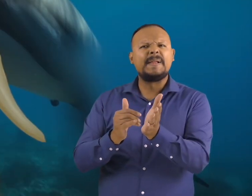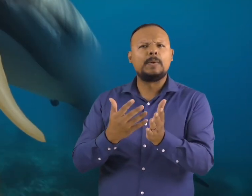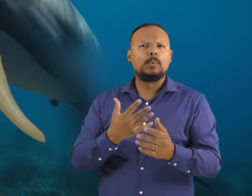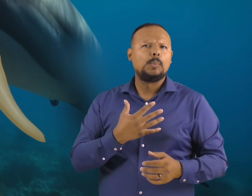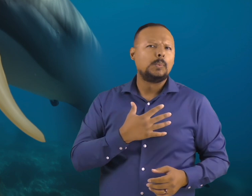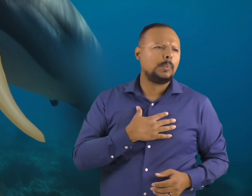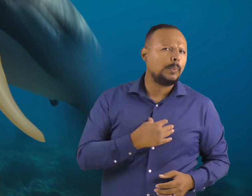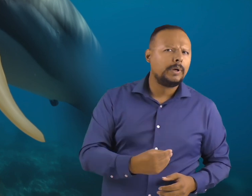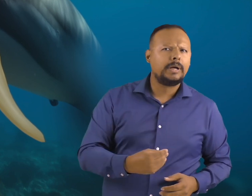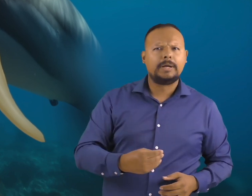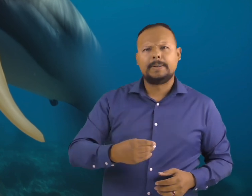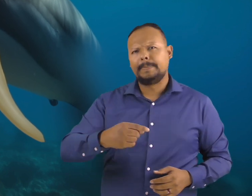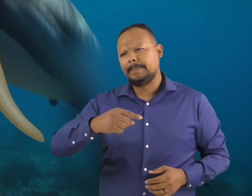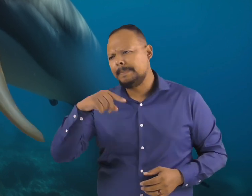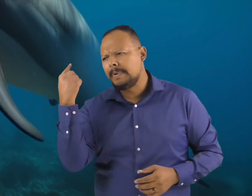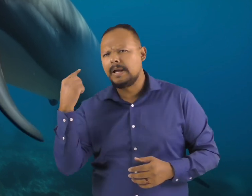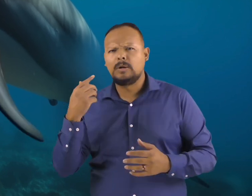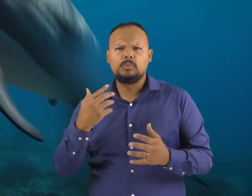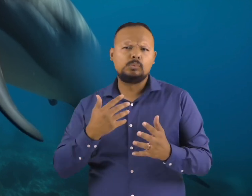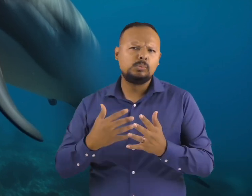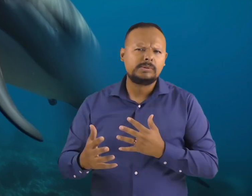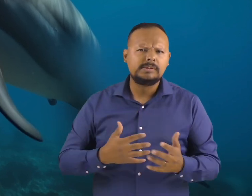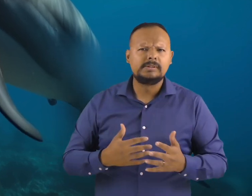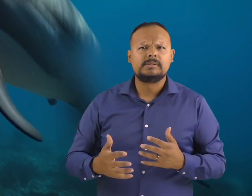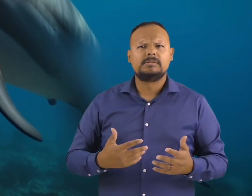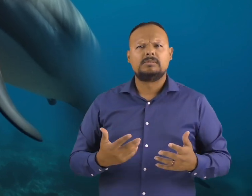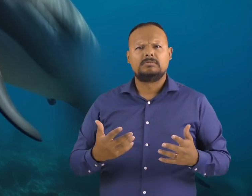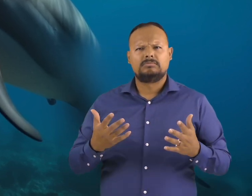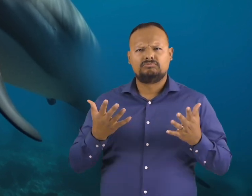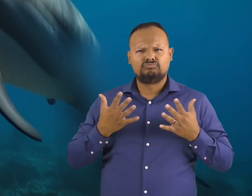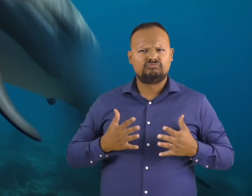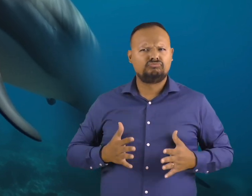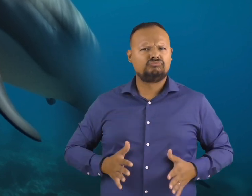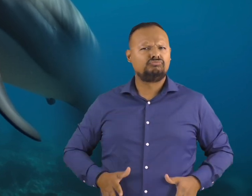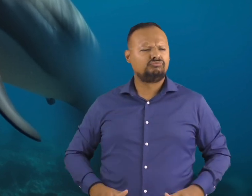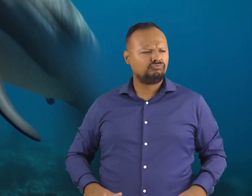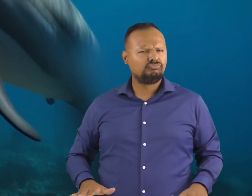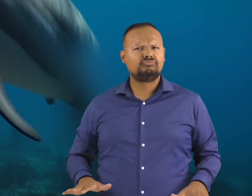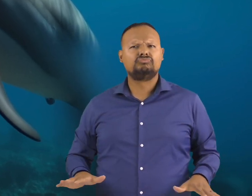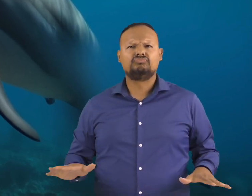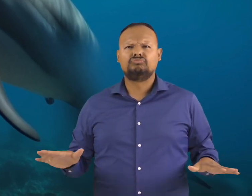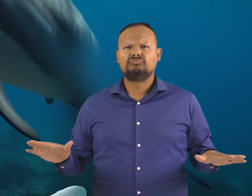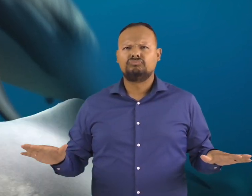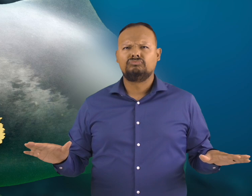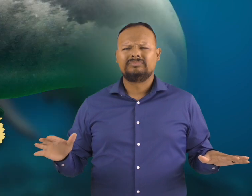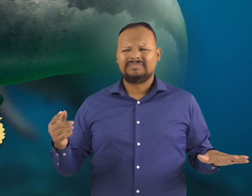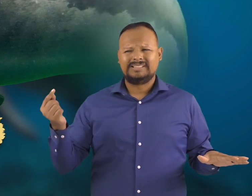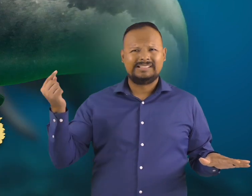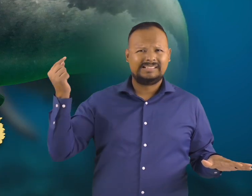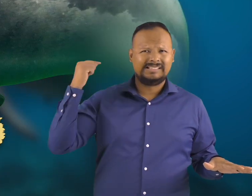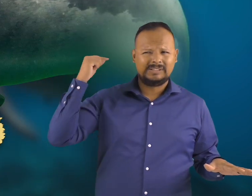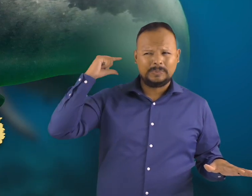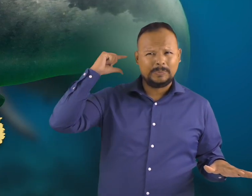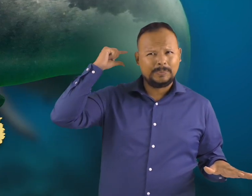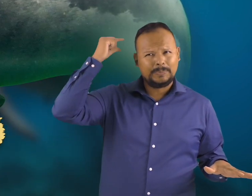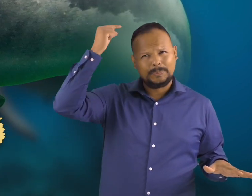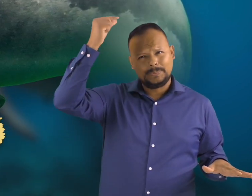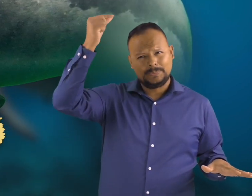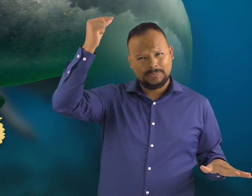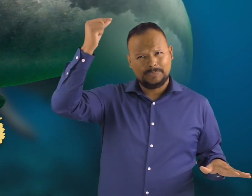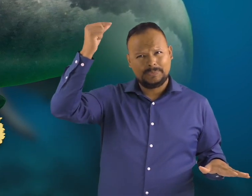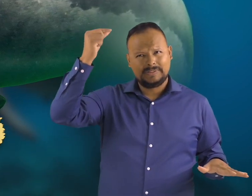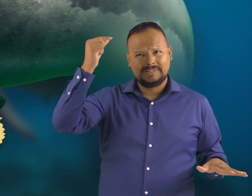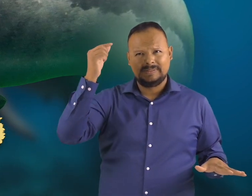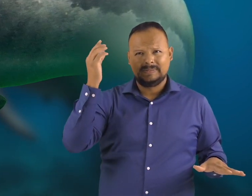they have two flippers, and on their back, they have a triangular-shaped fin. Dolphins look like